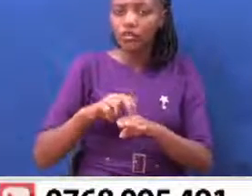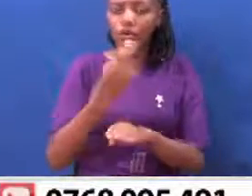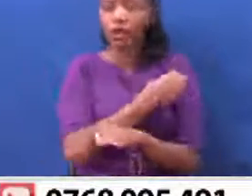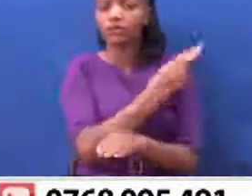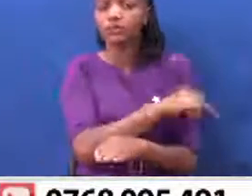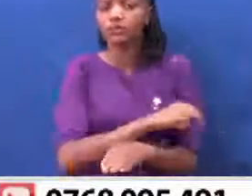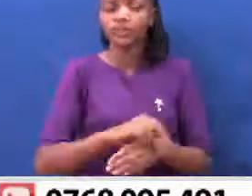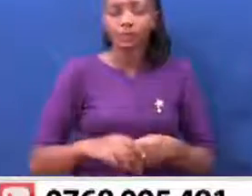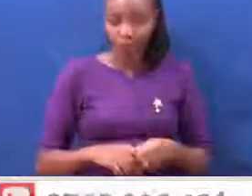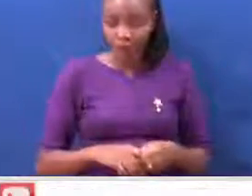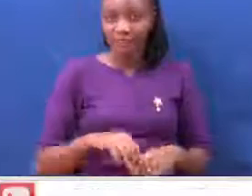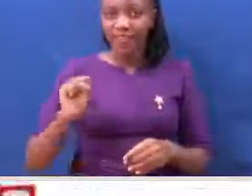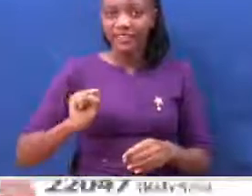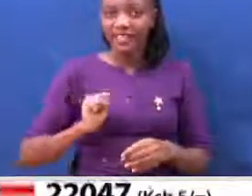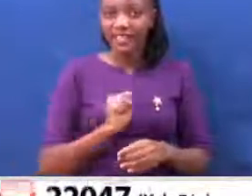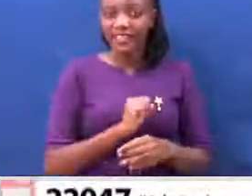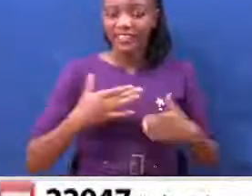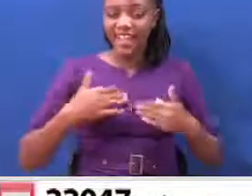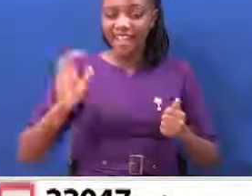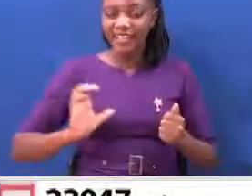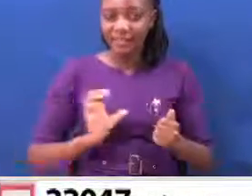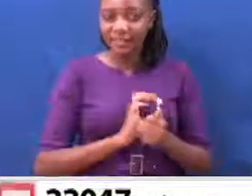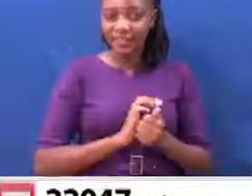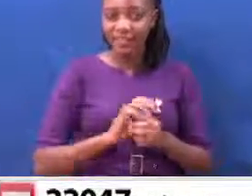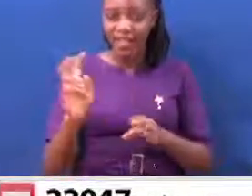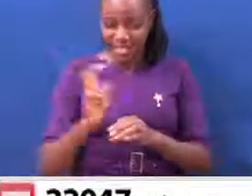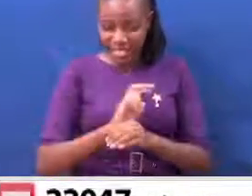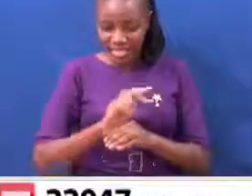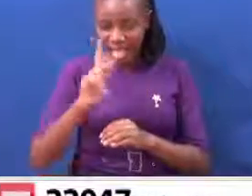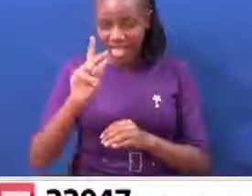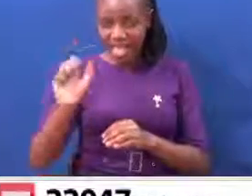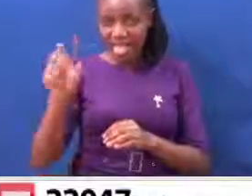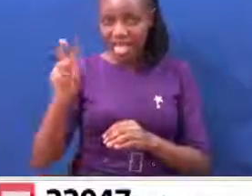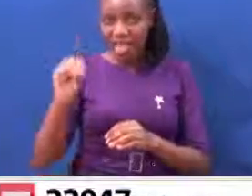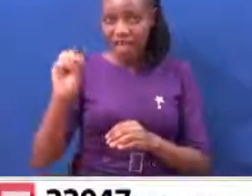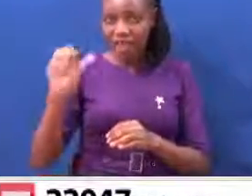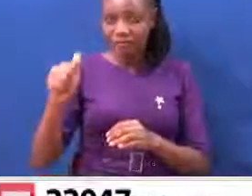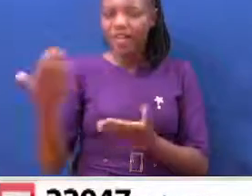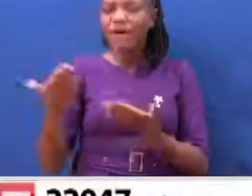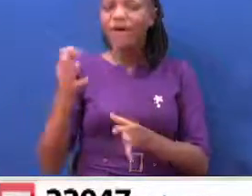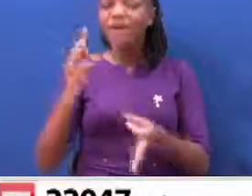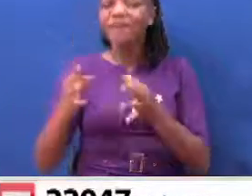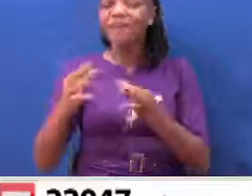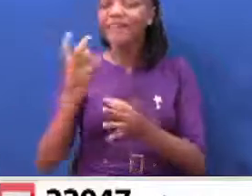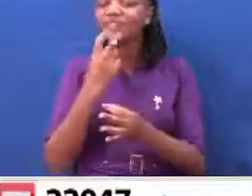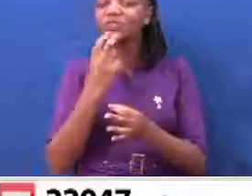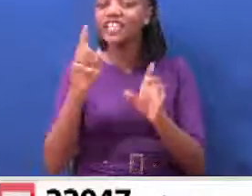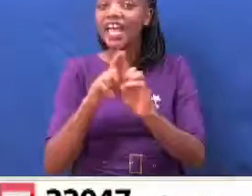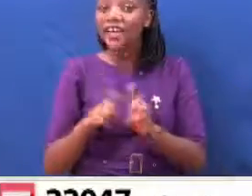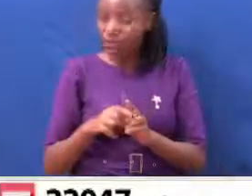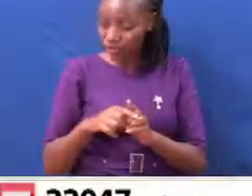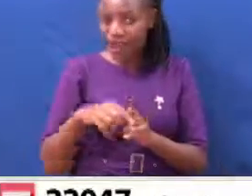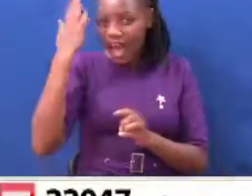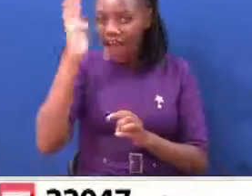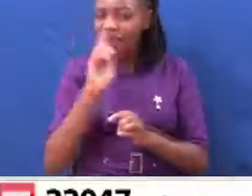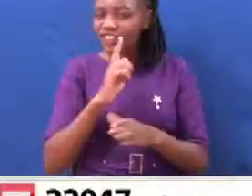hospitals. Senate's Health Committee did a spot check at KEMSA warehouse in Embakasi on Tuesday and established